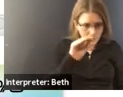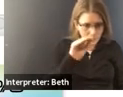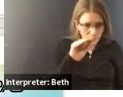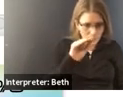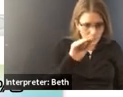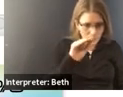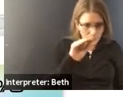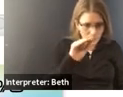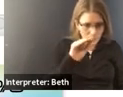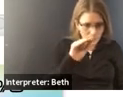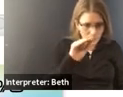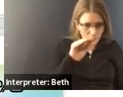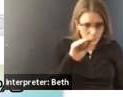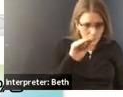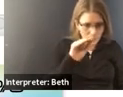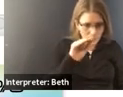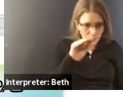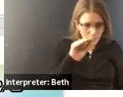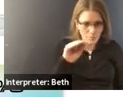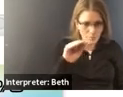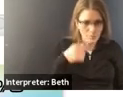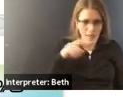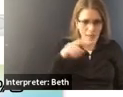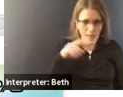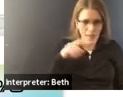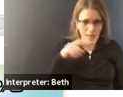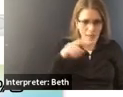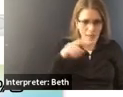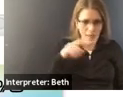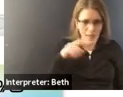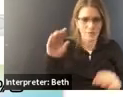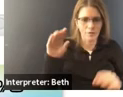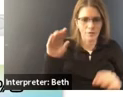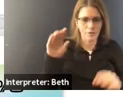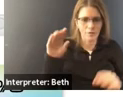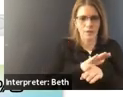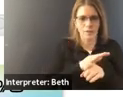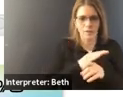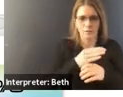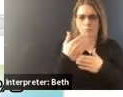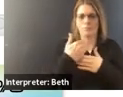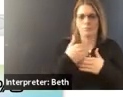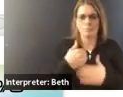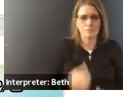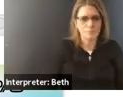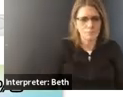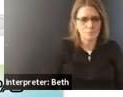my way a little bit.